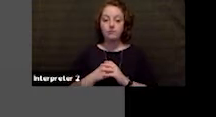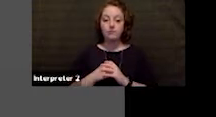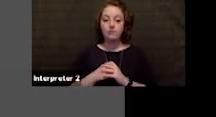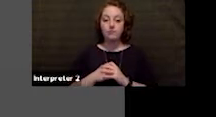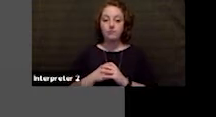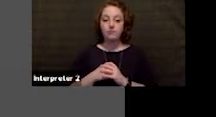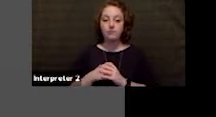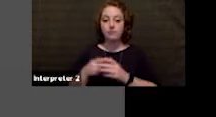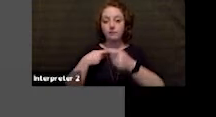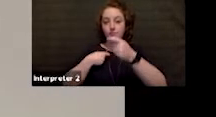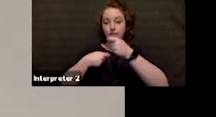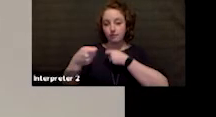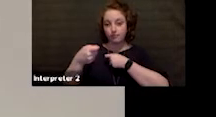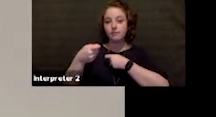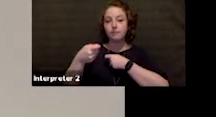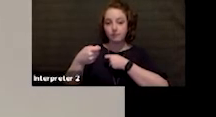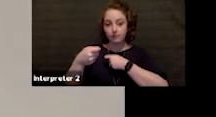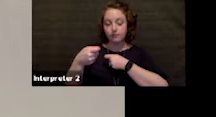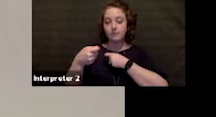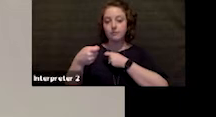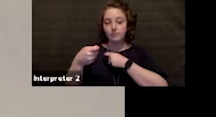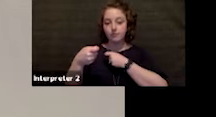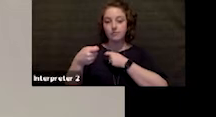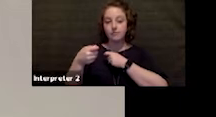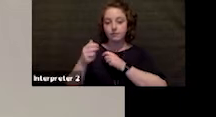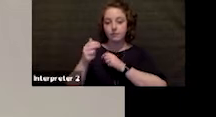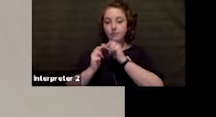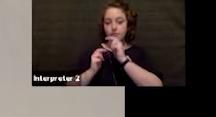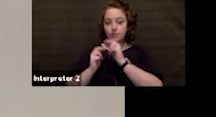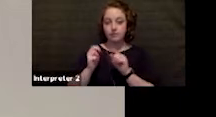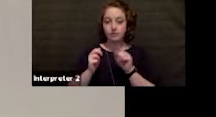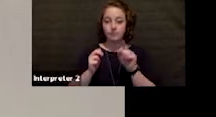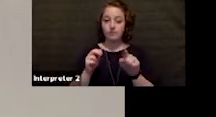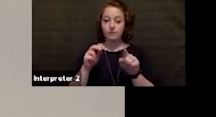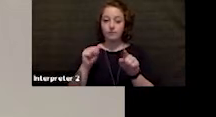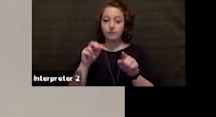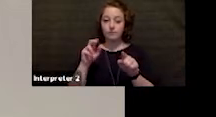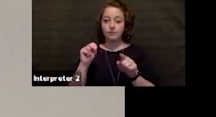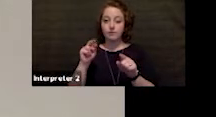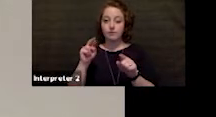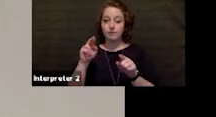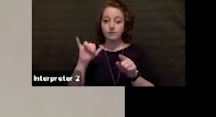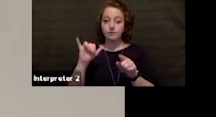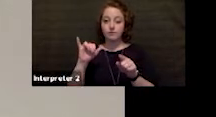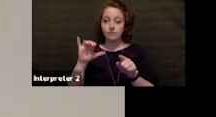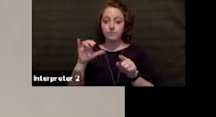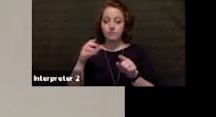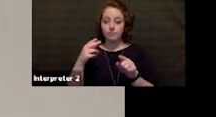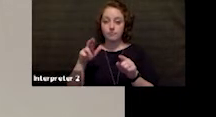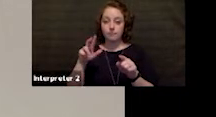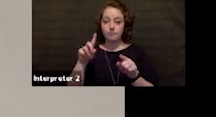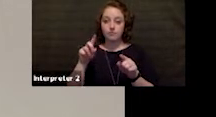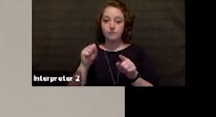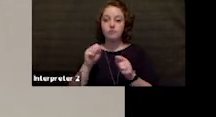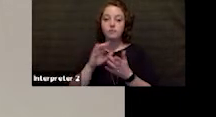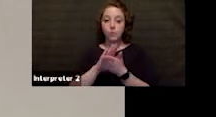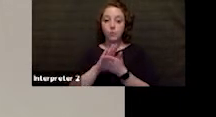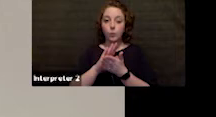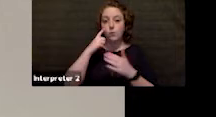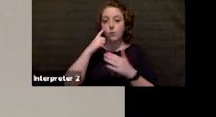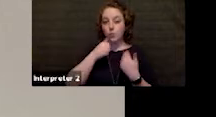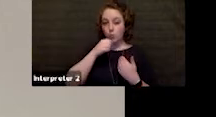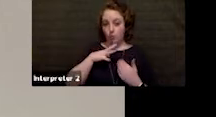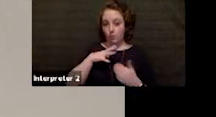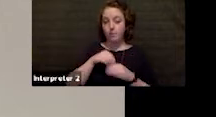facility. So this next campus is the Ann Richards School for Young Women in Austin. And this was a